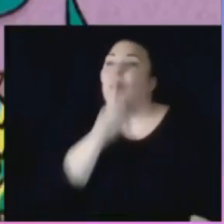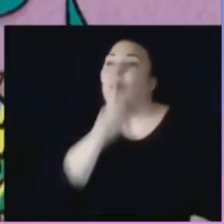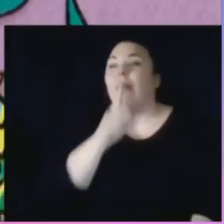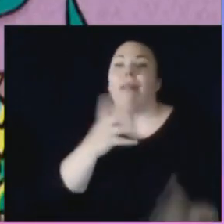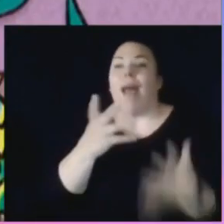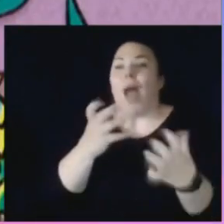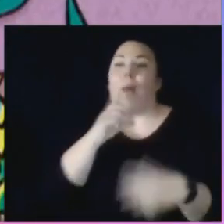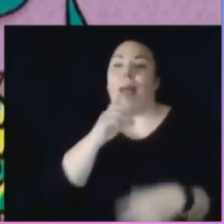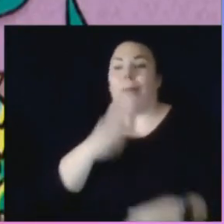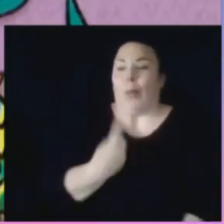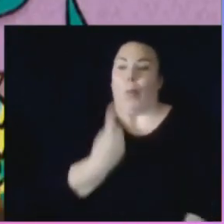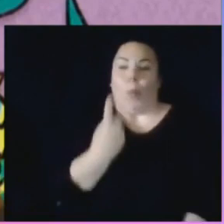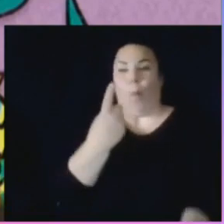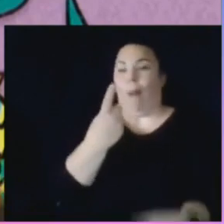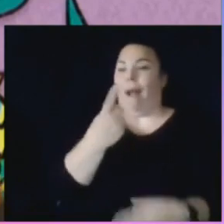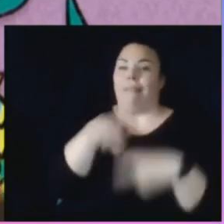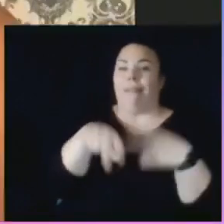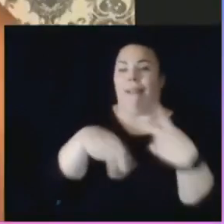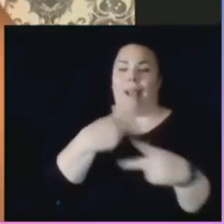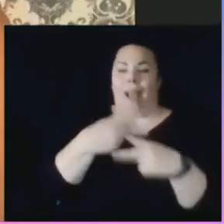boy.